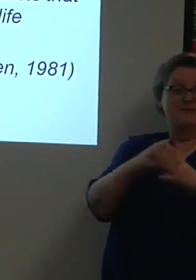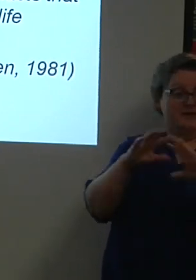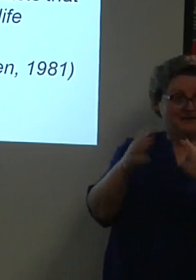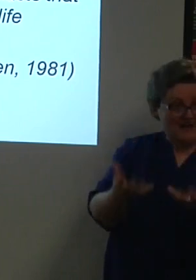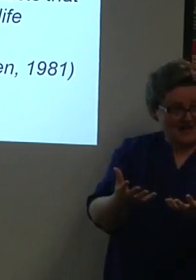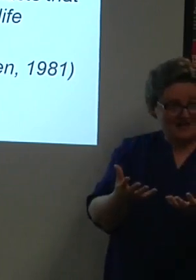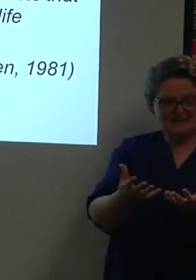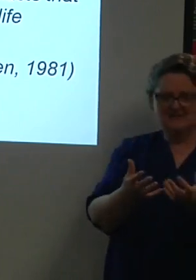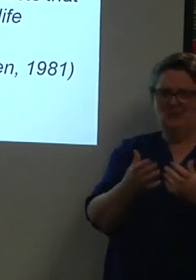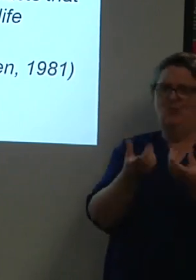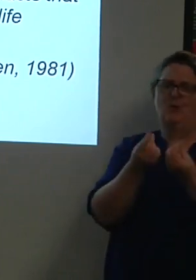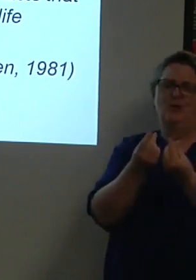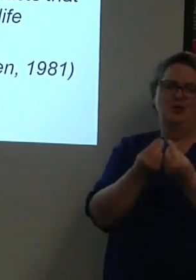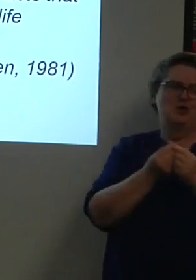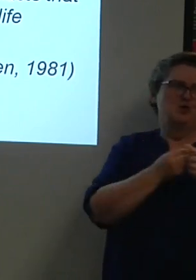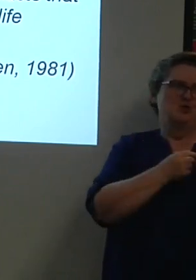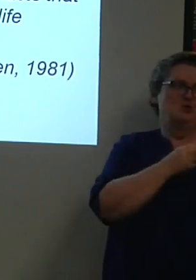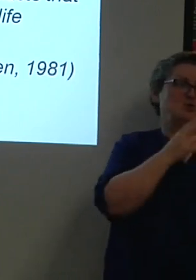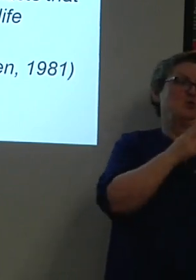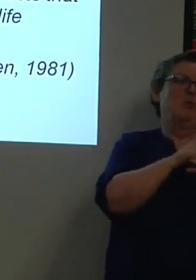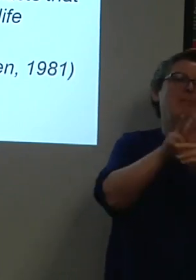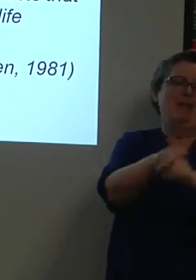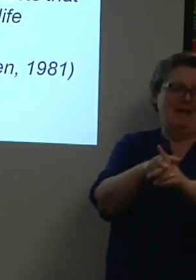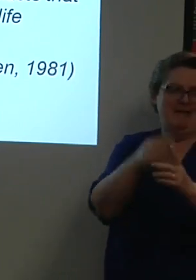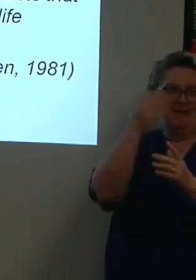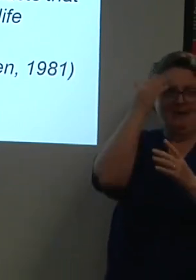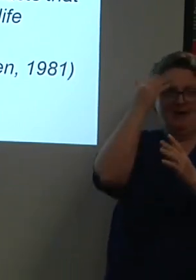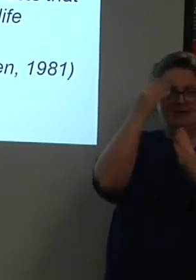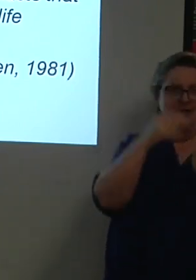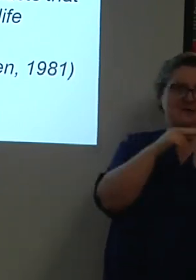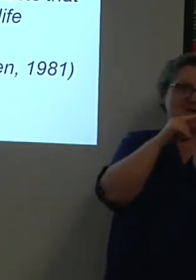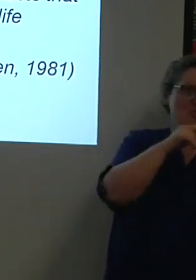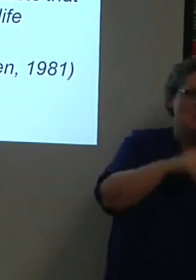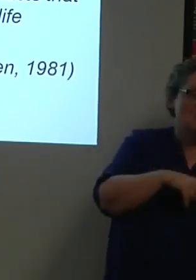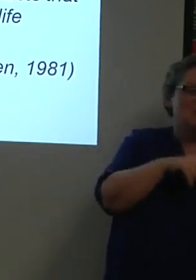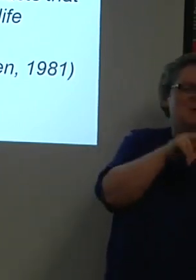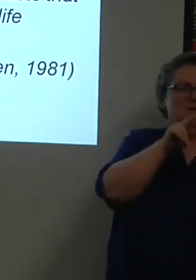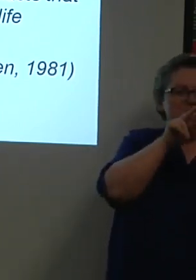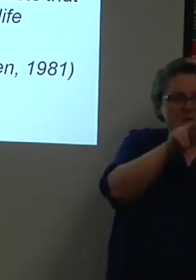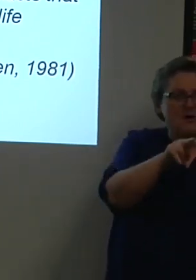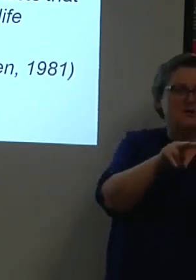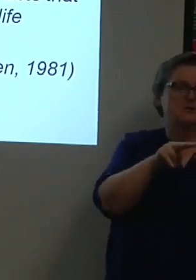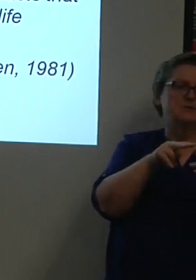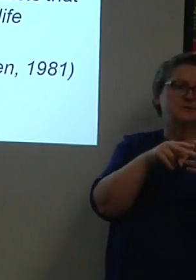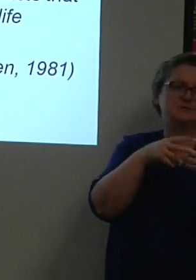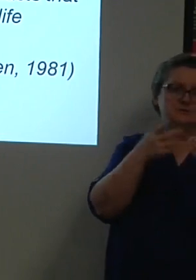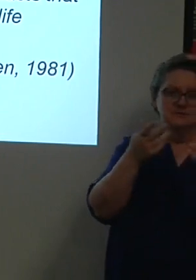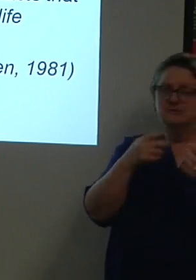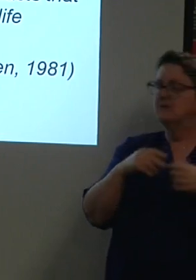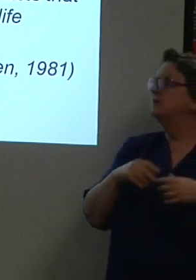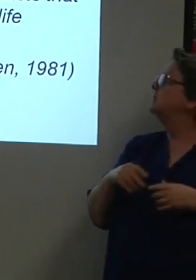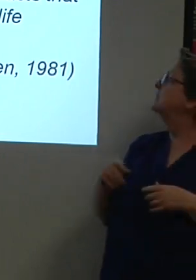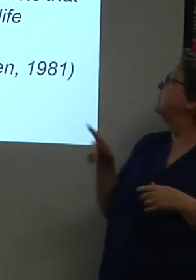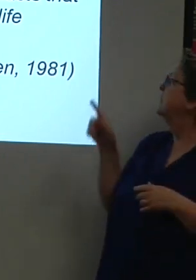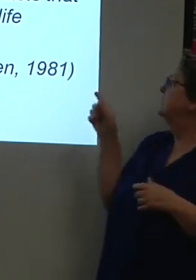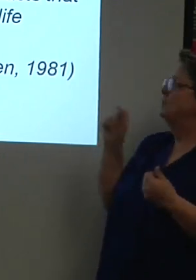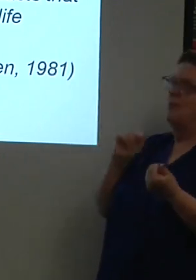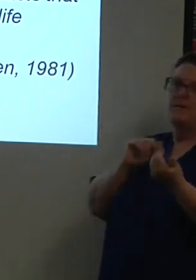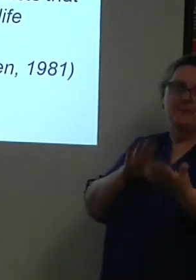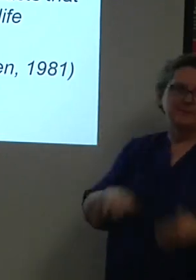to use that knowledge they read about or watched your recorded lecture, right? So this is one way to think about doing